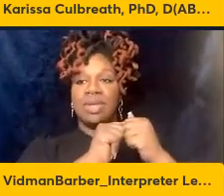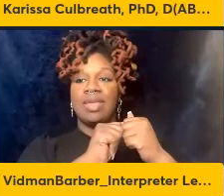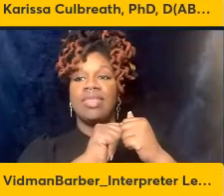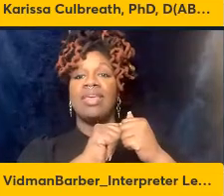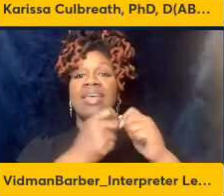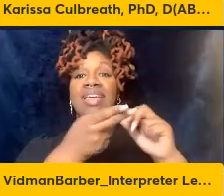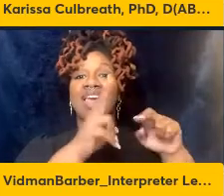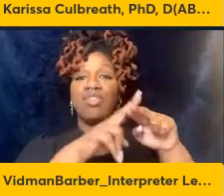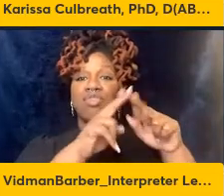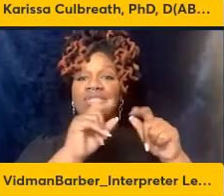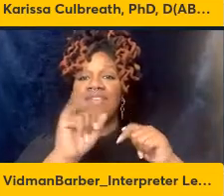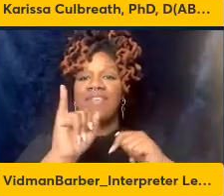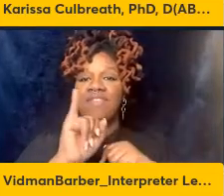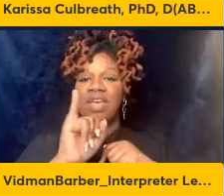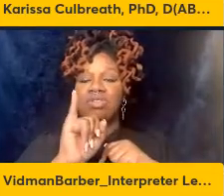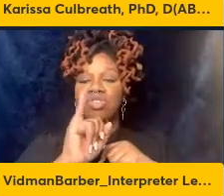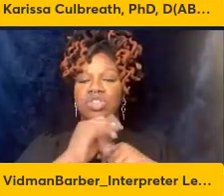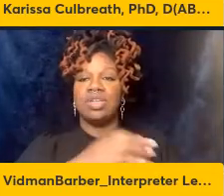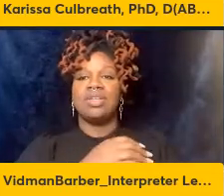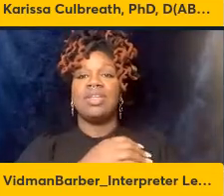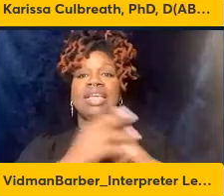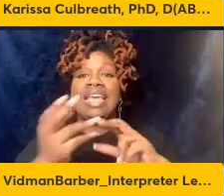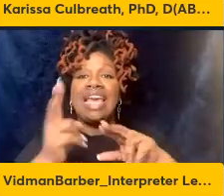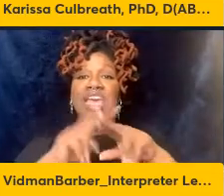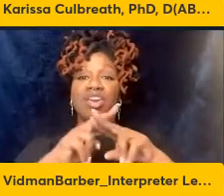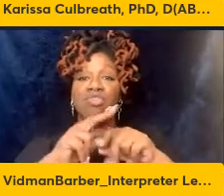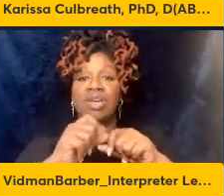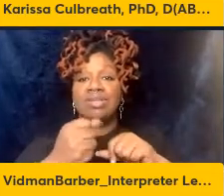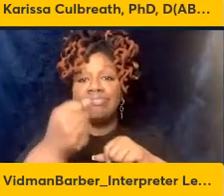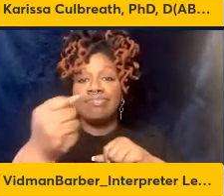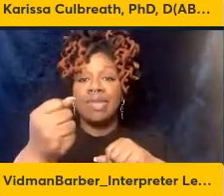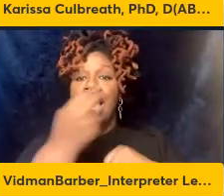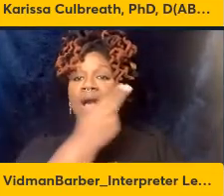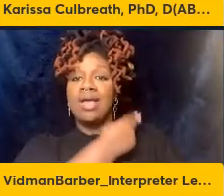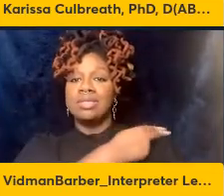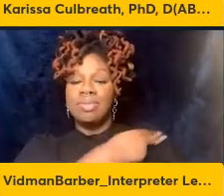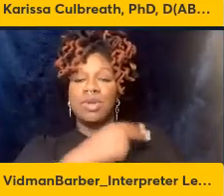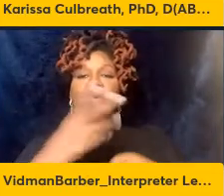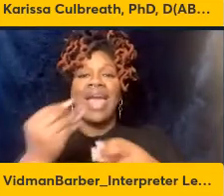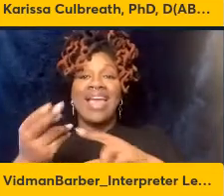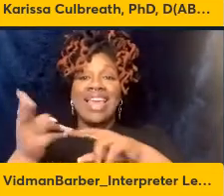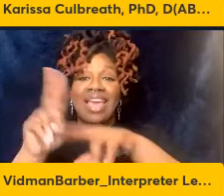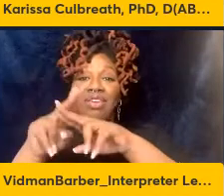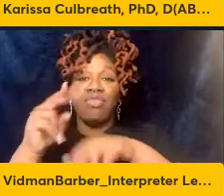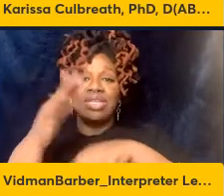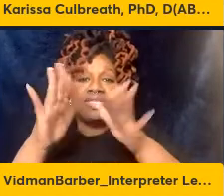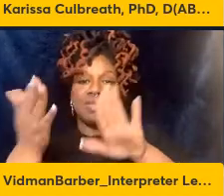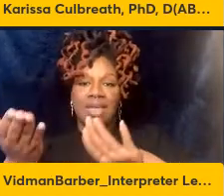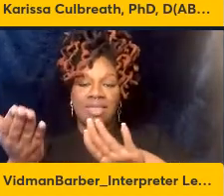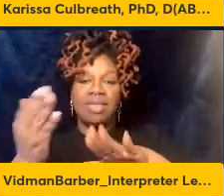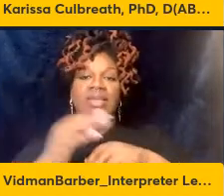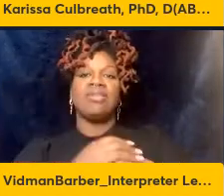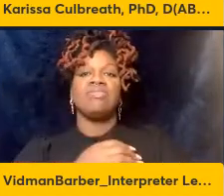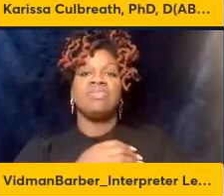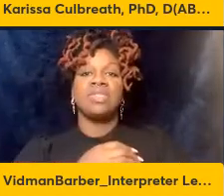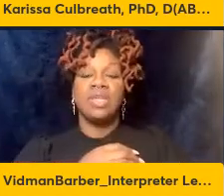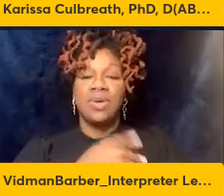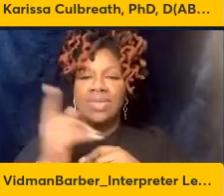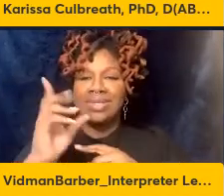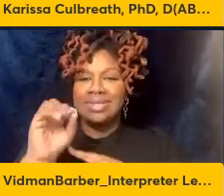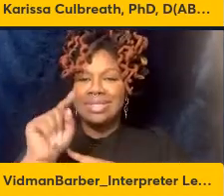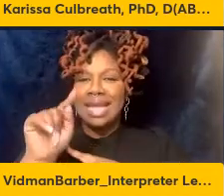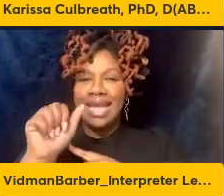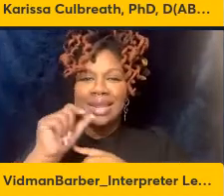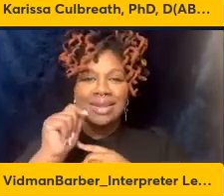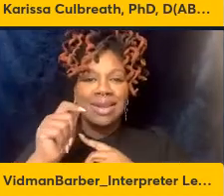increased infections, increased hospitalization, and increased deaths. And so this data isn't for you to